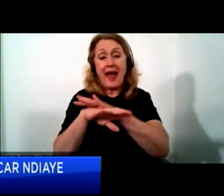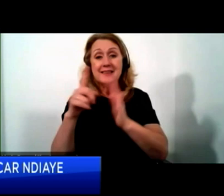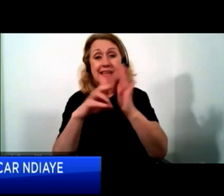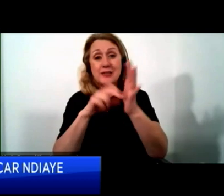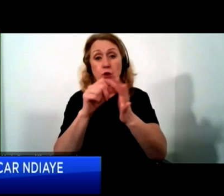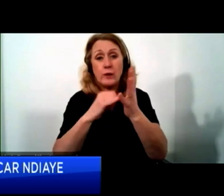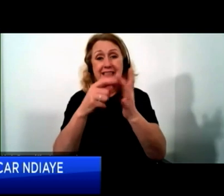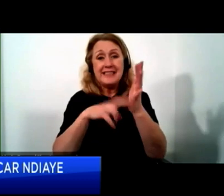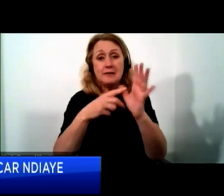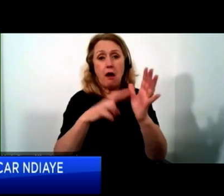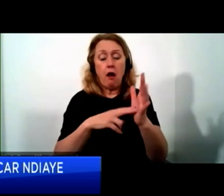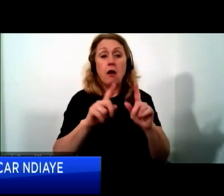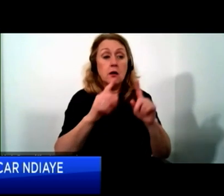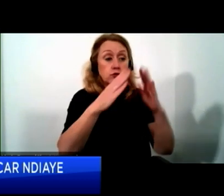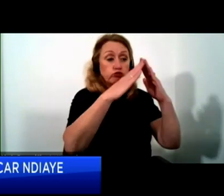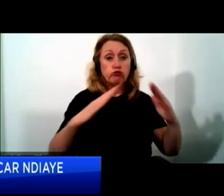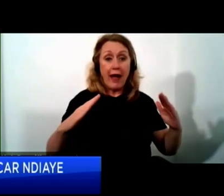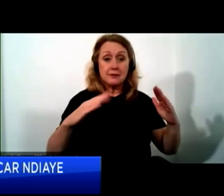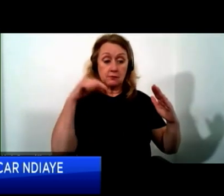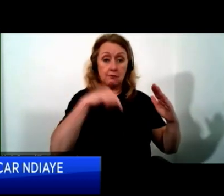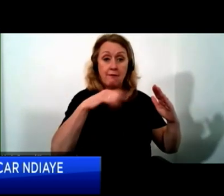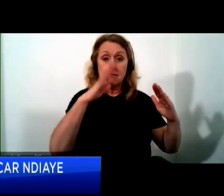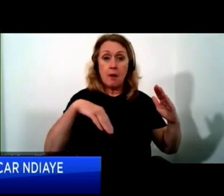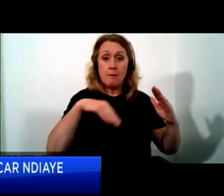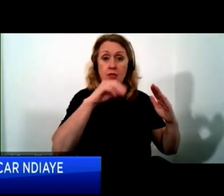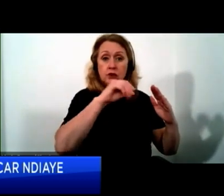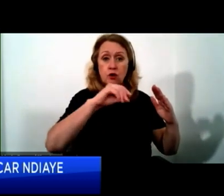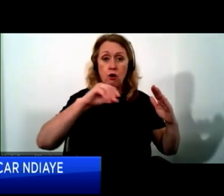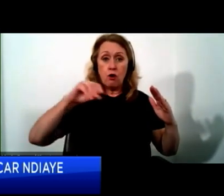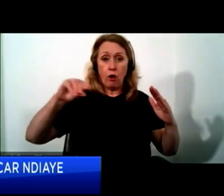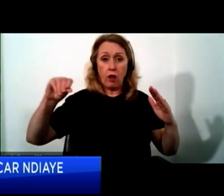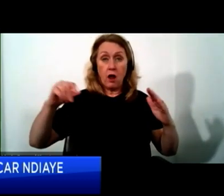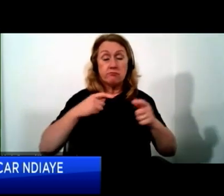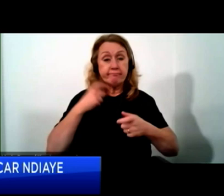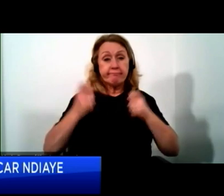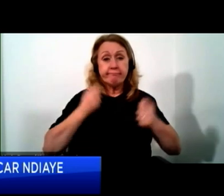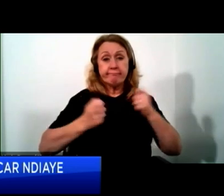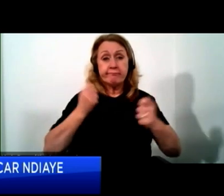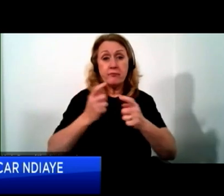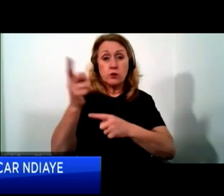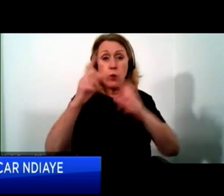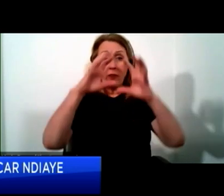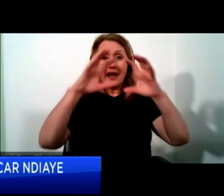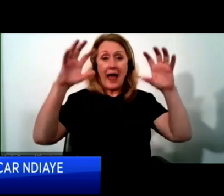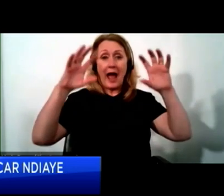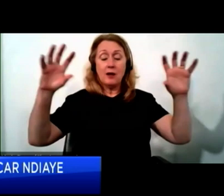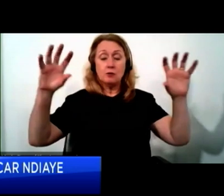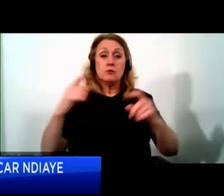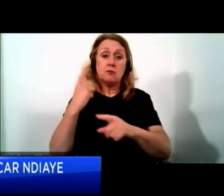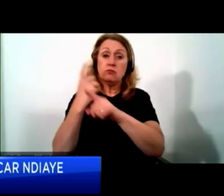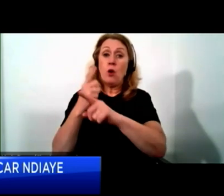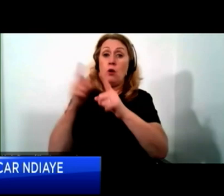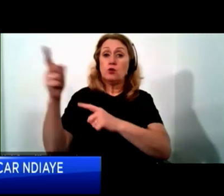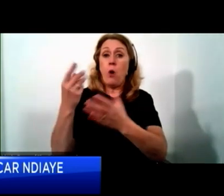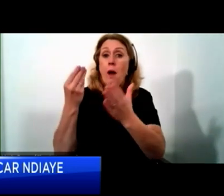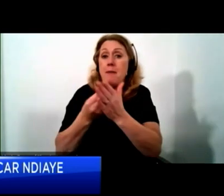Indonesia. Tridents of the soil running towards the clouds speak to a mathematical genius that has never